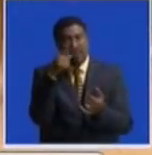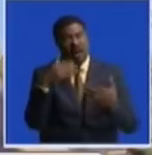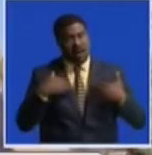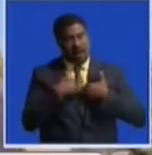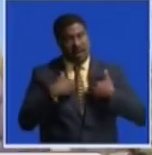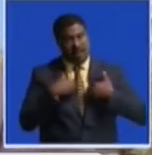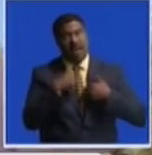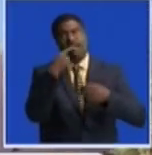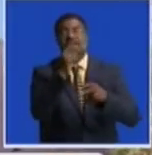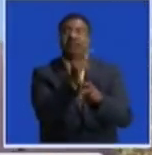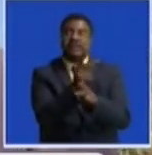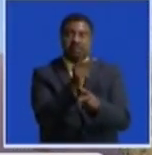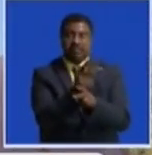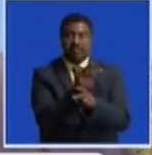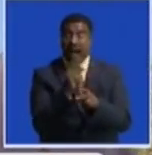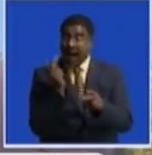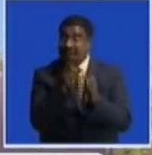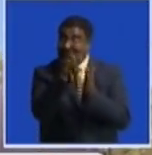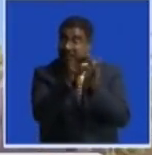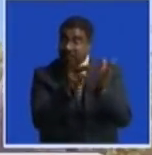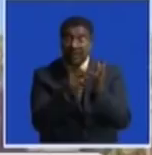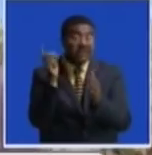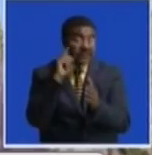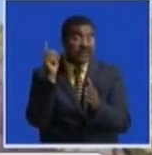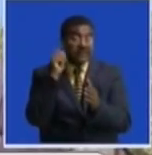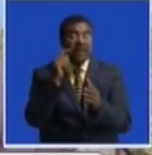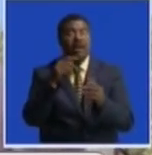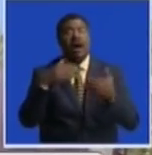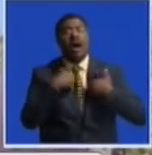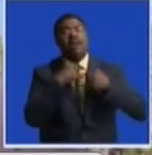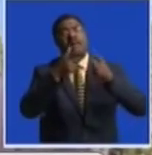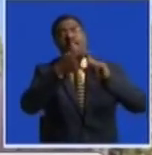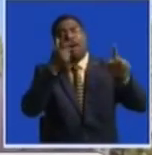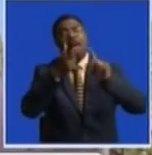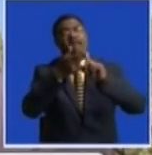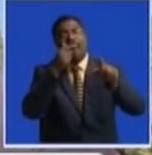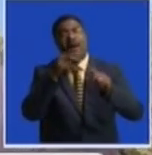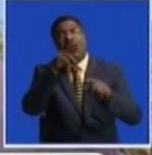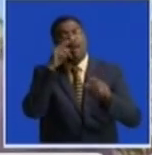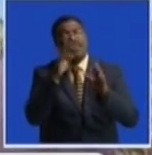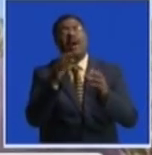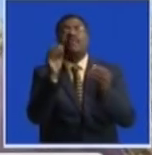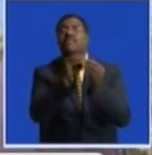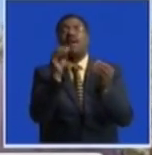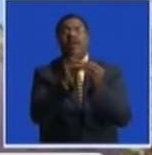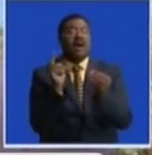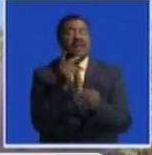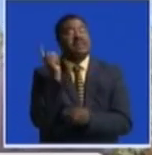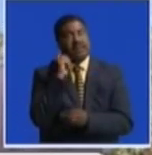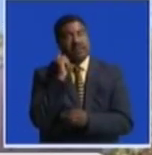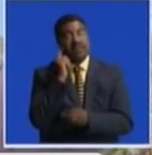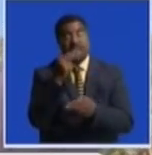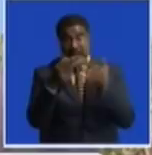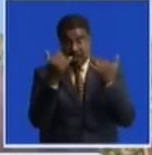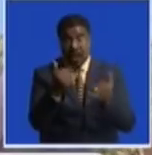poaching. Reports of poaching are on the increase, and therefore we want our officers to mount